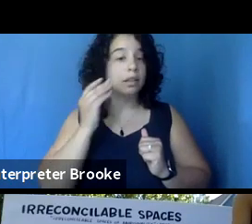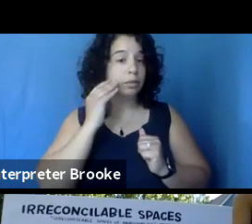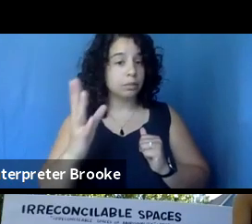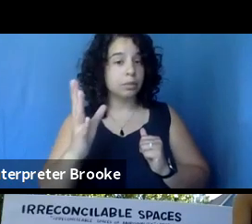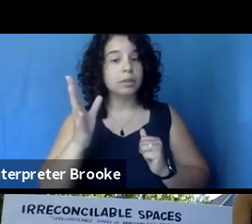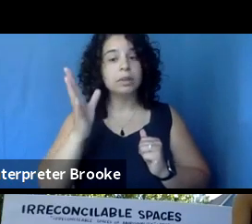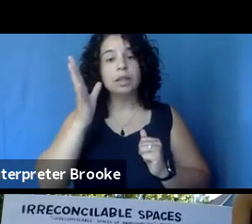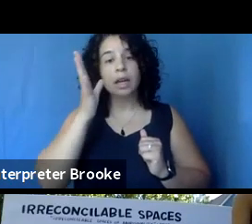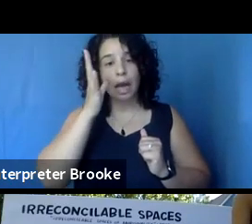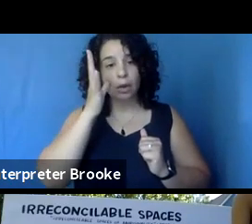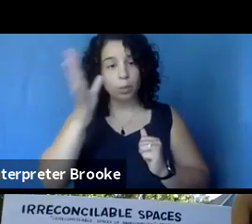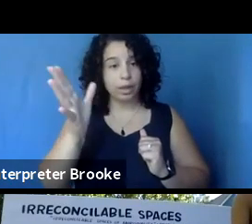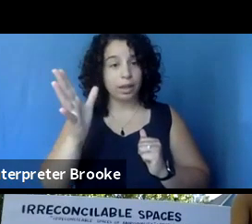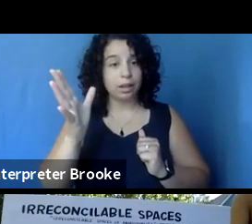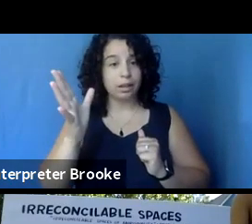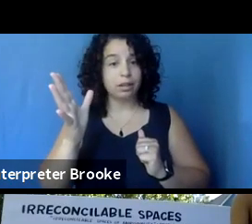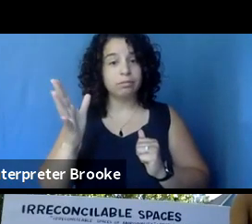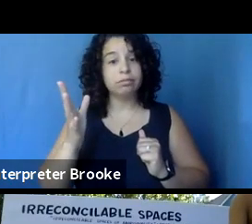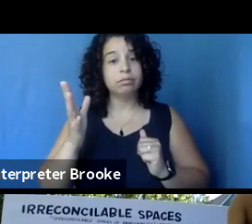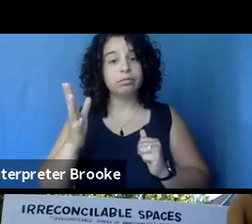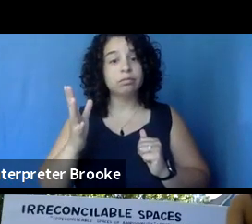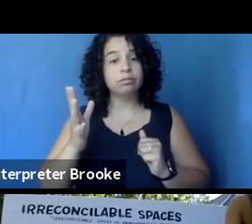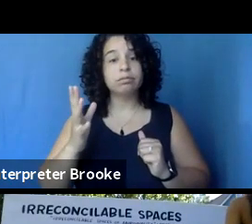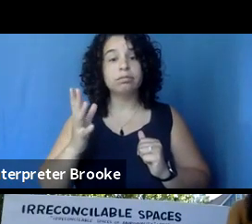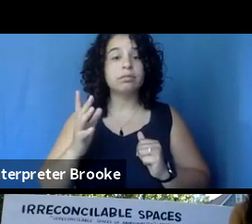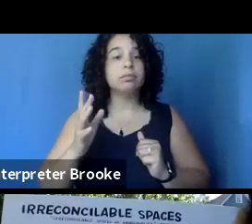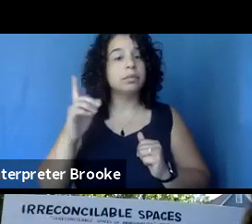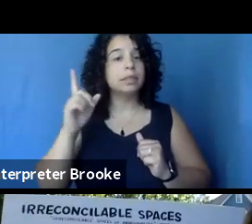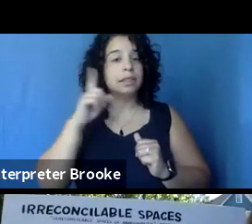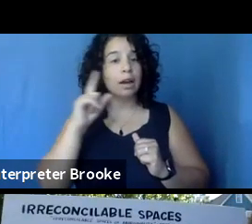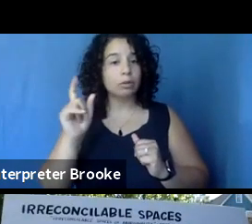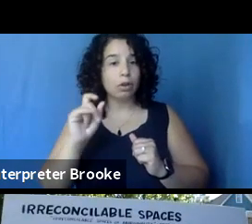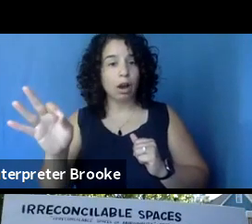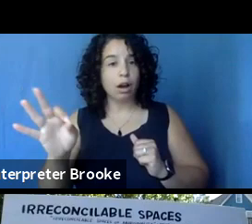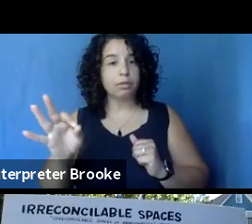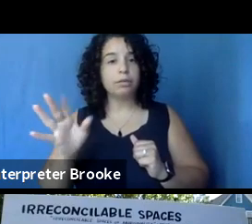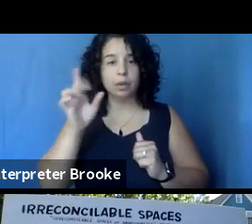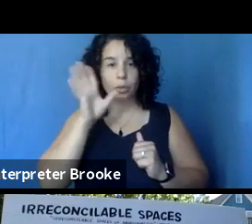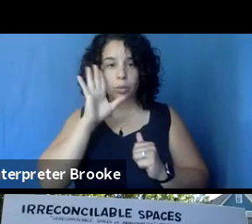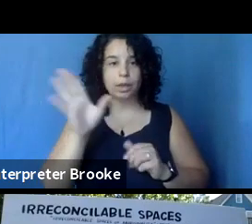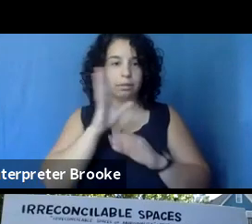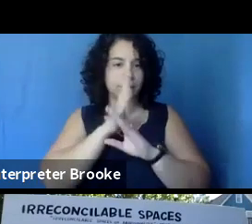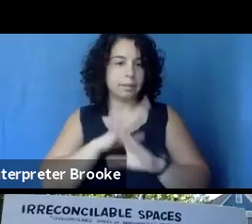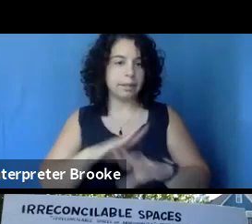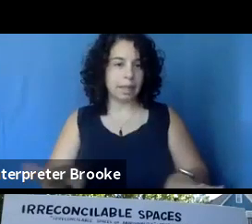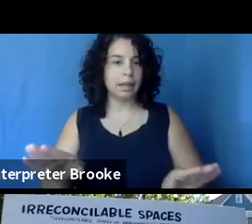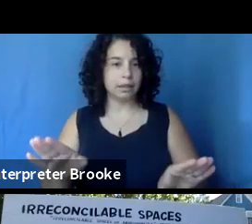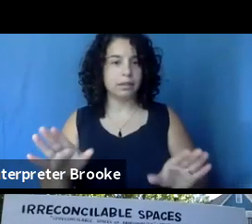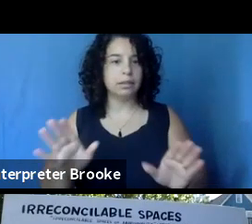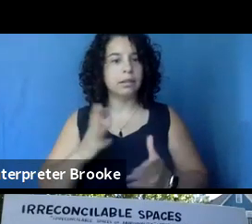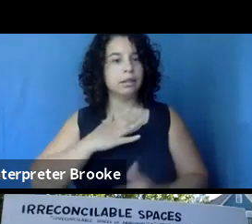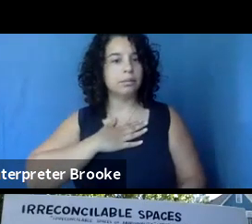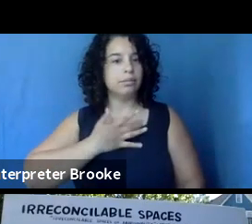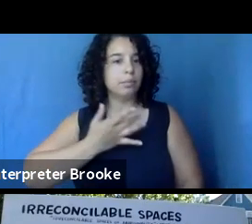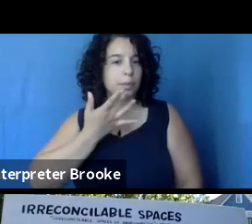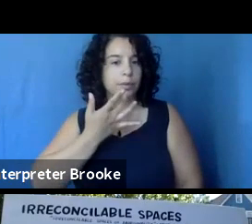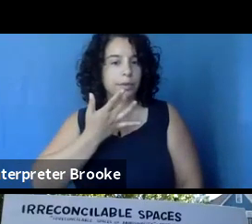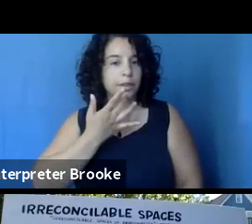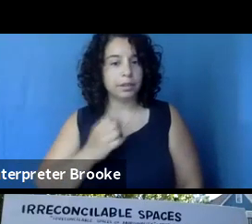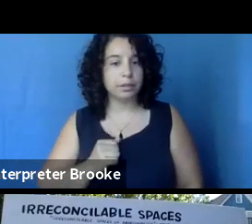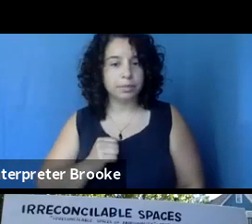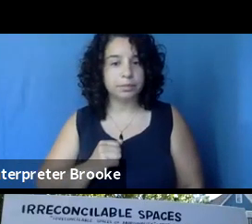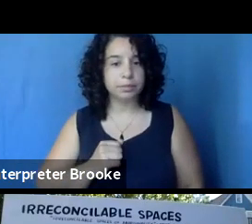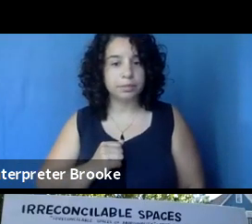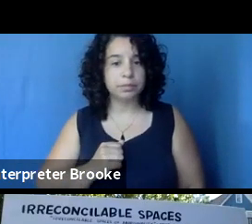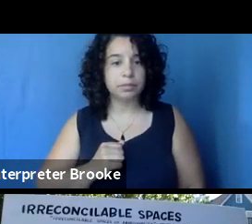my right to remain silent. I don't always feel that you